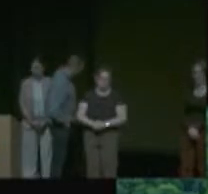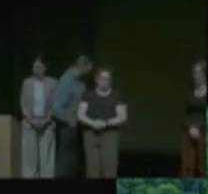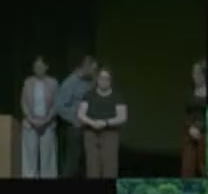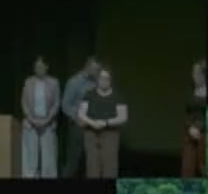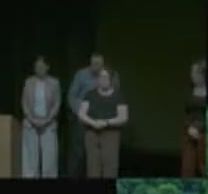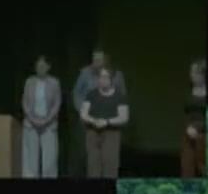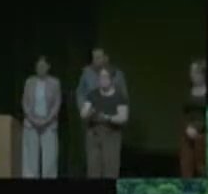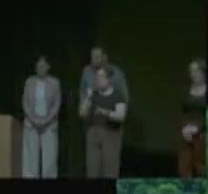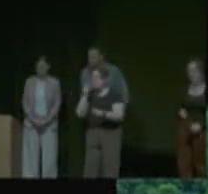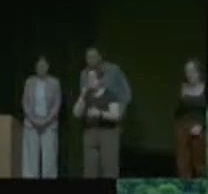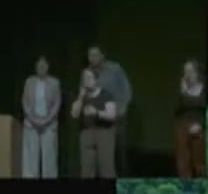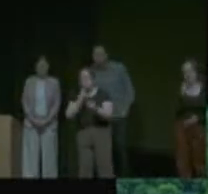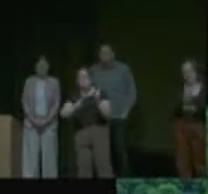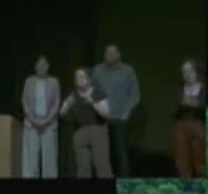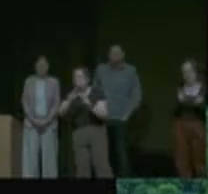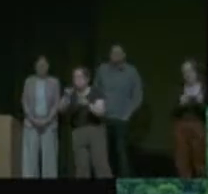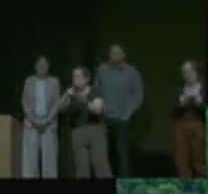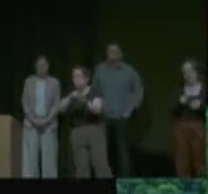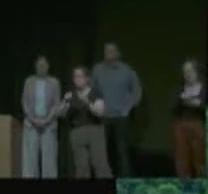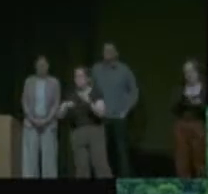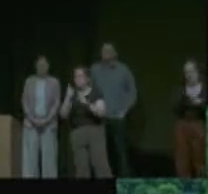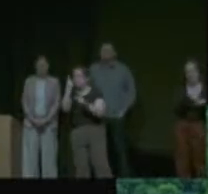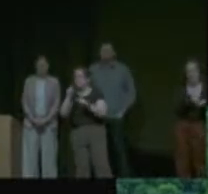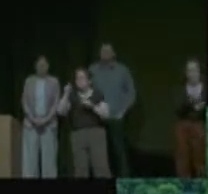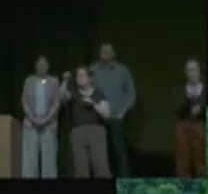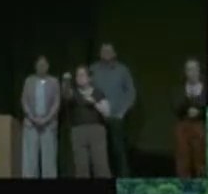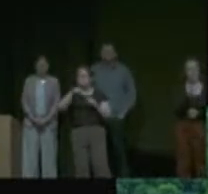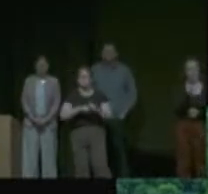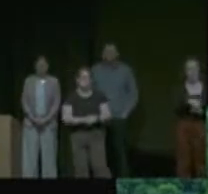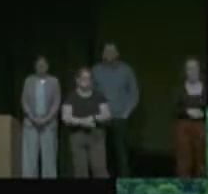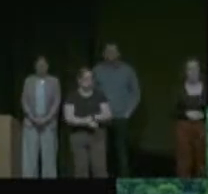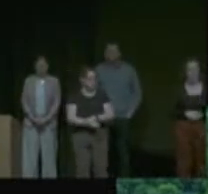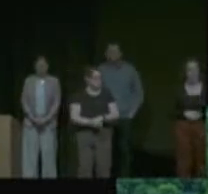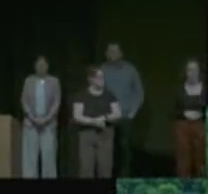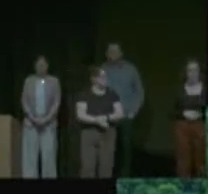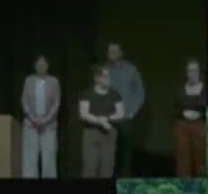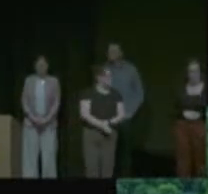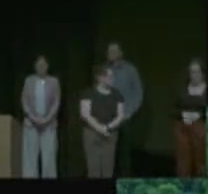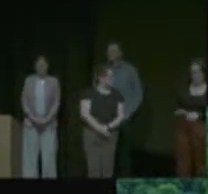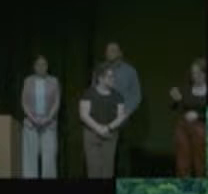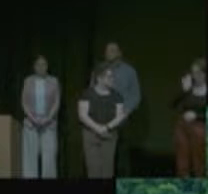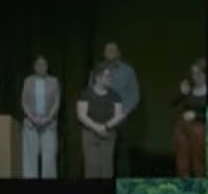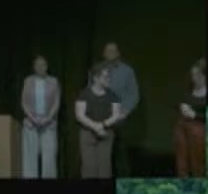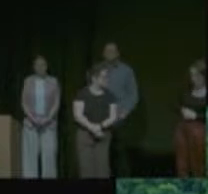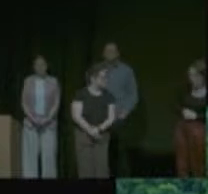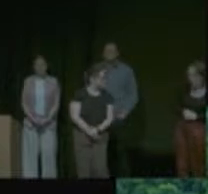So I saw some folks in the middle, and then there's one in the back. Did we lose Hi one? there. I